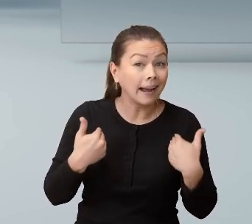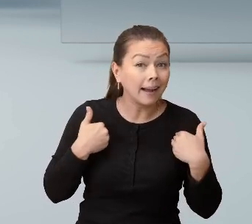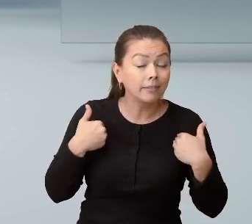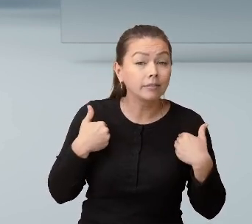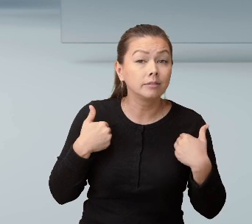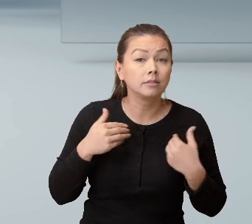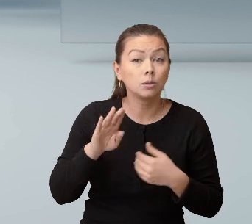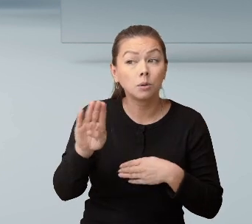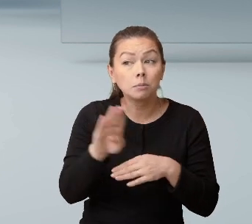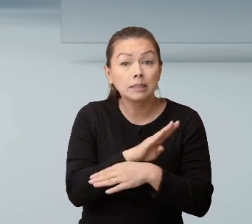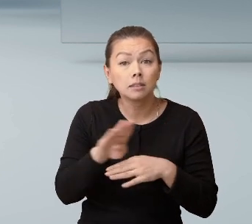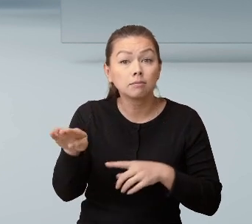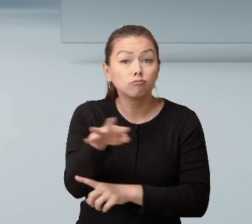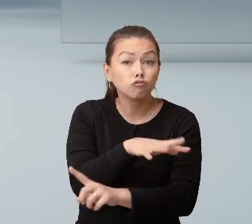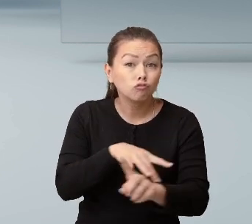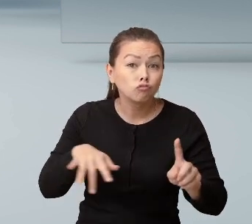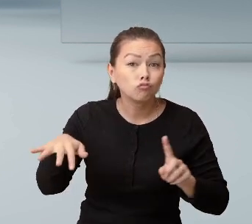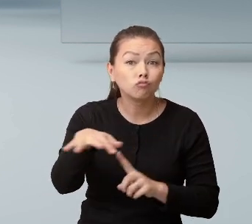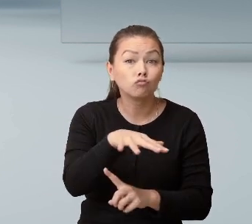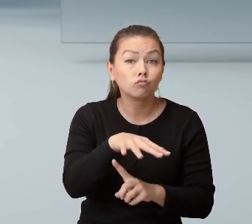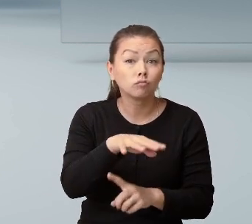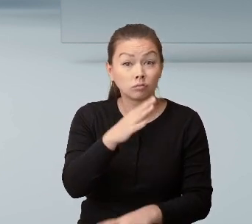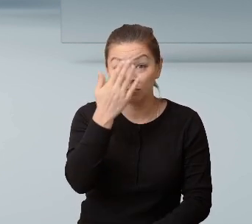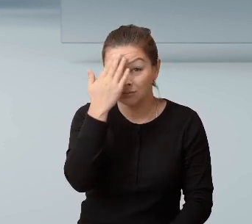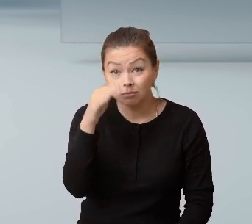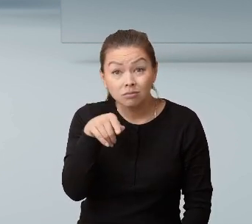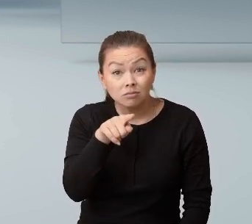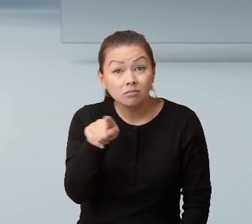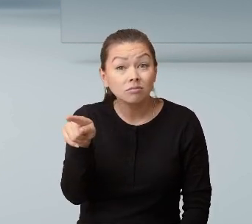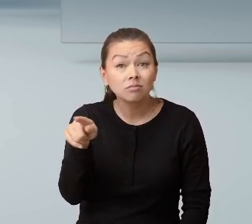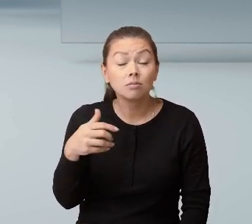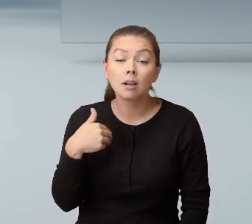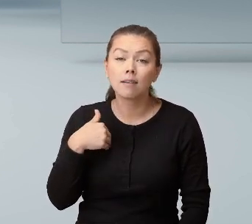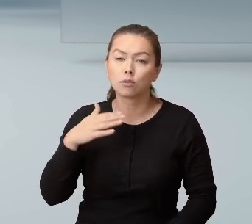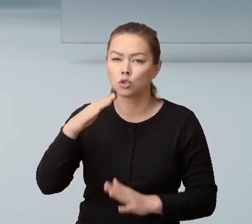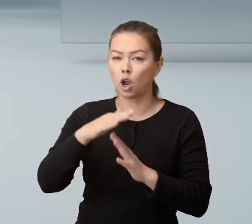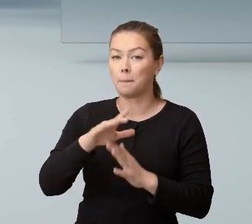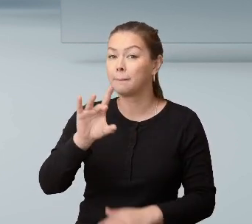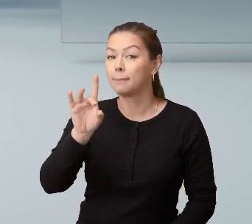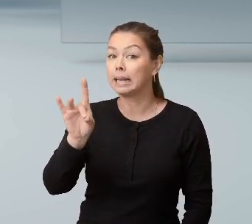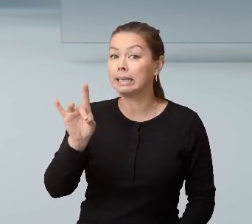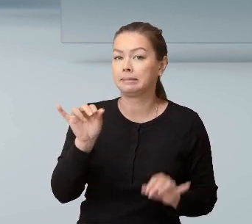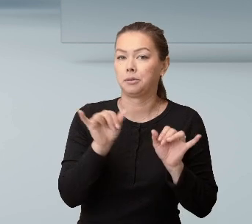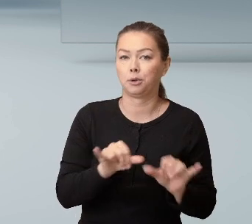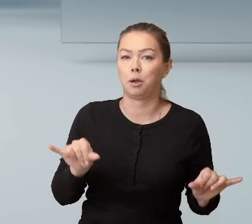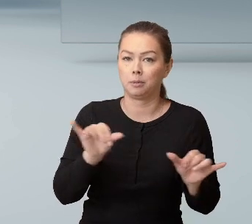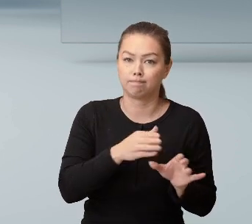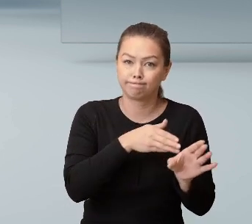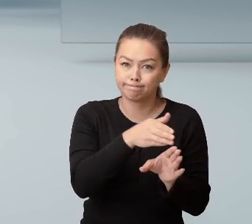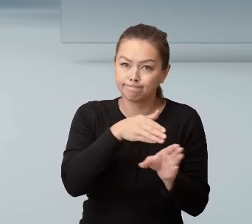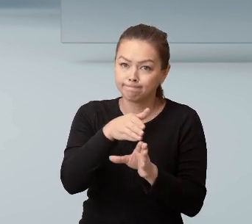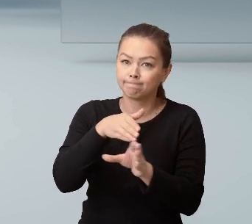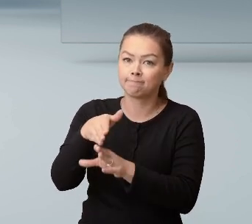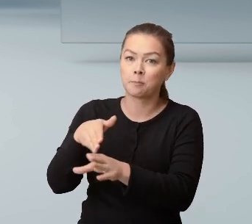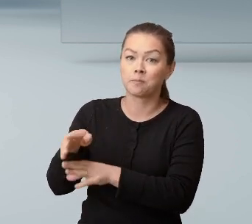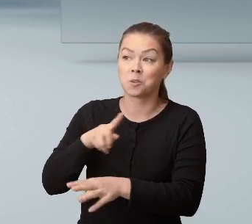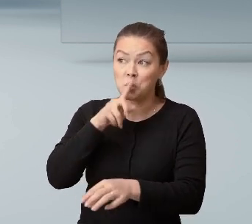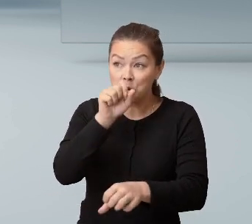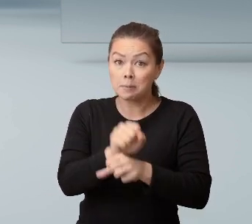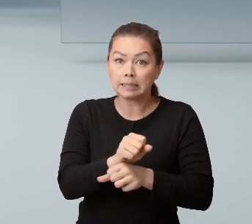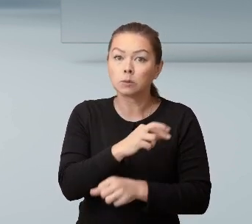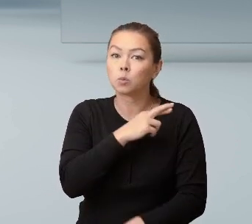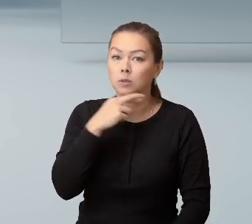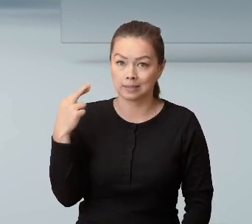your data within across your business landscape? And are you aware of these top 8 common areas that are putting us at